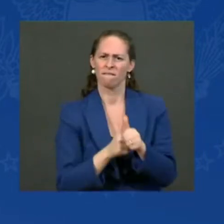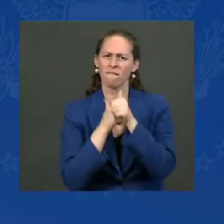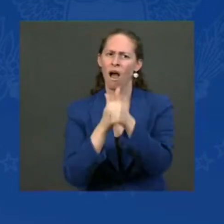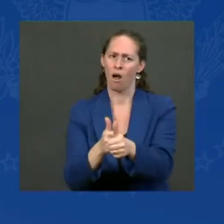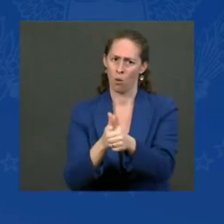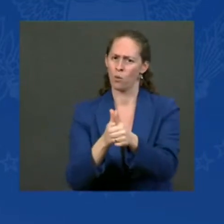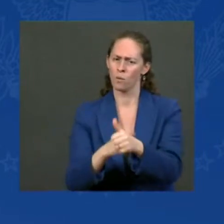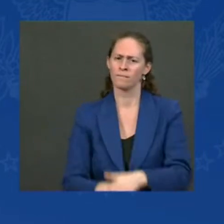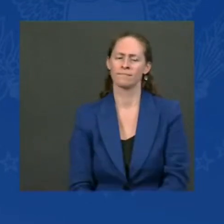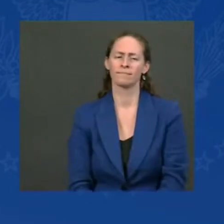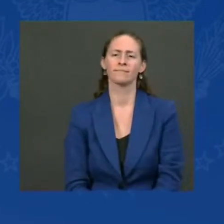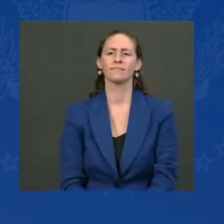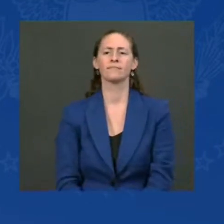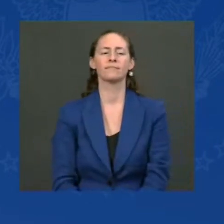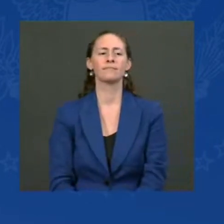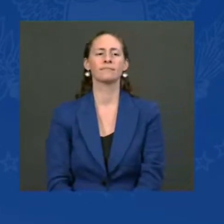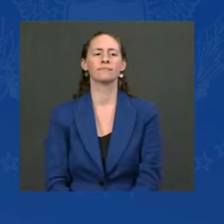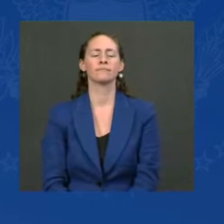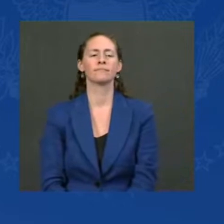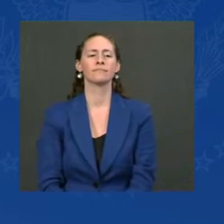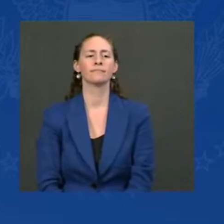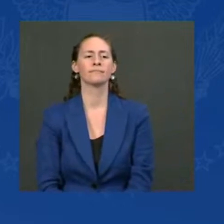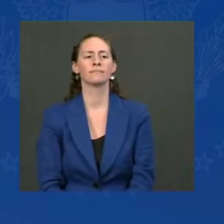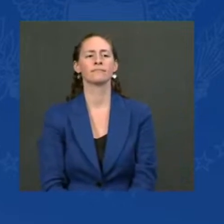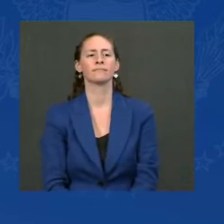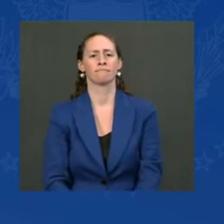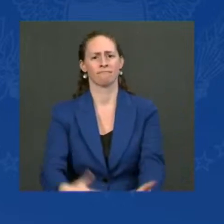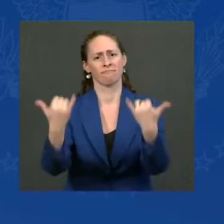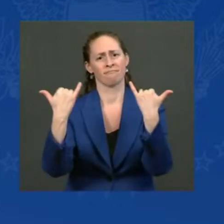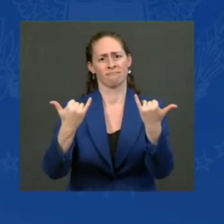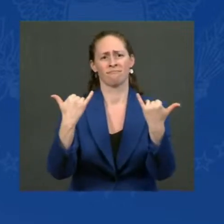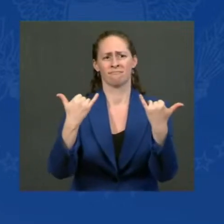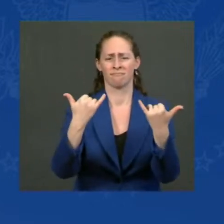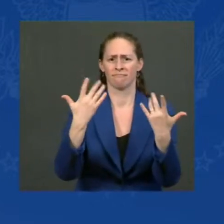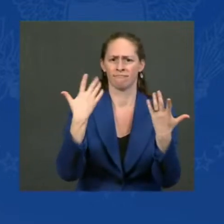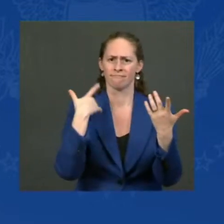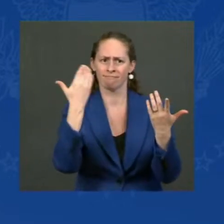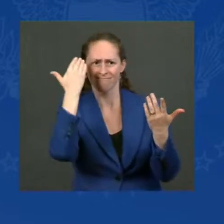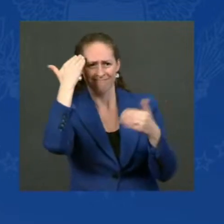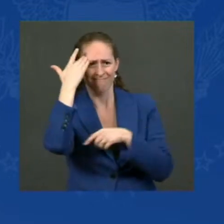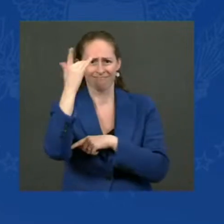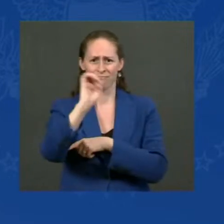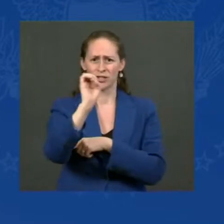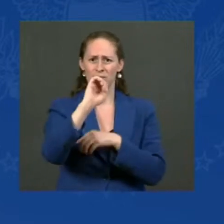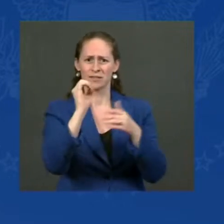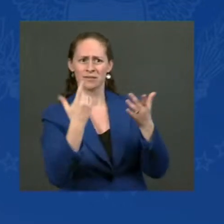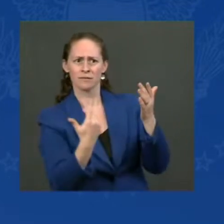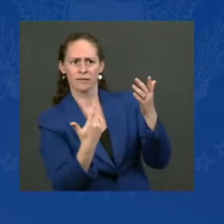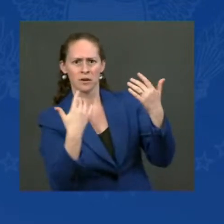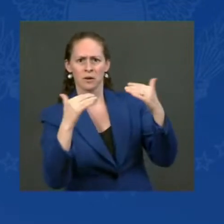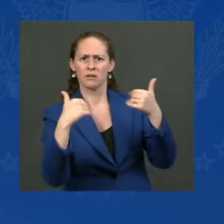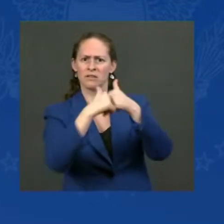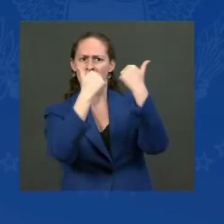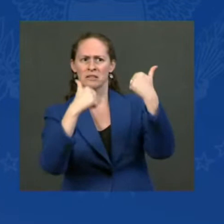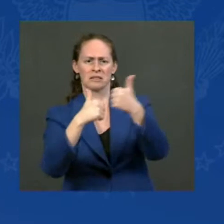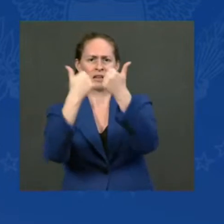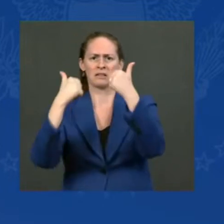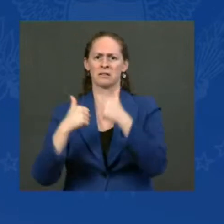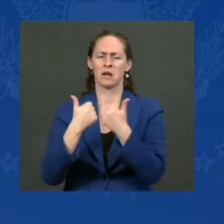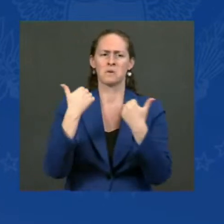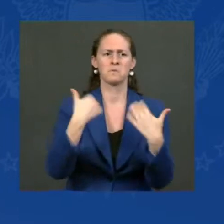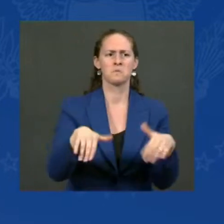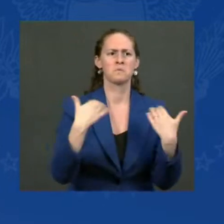And as we strive to deal with these urgent challenges, whether they're long-standing or newly emerging, we must also deal with one